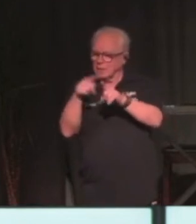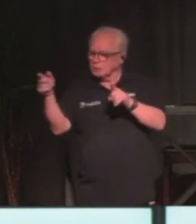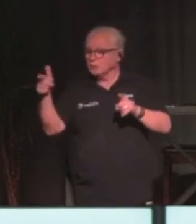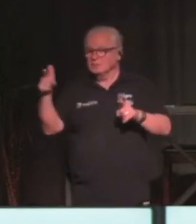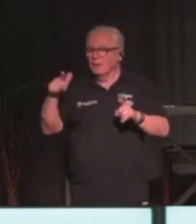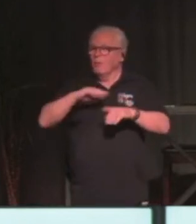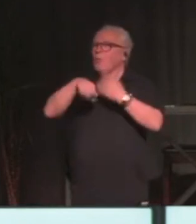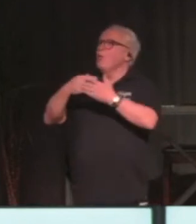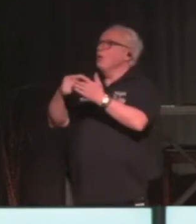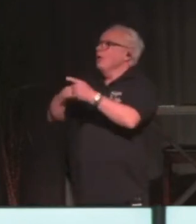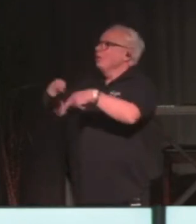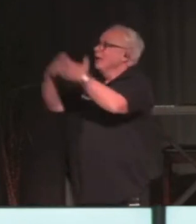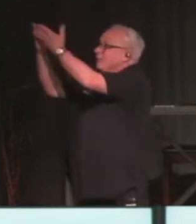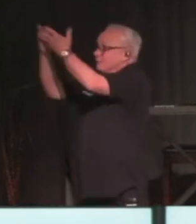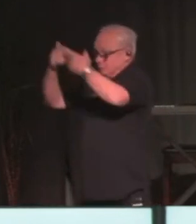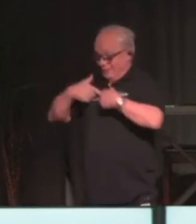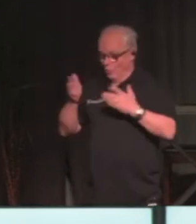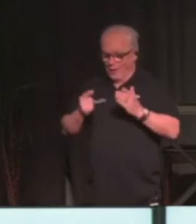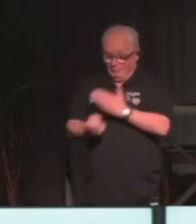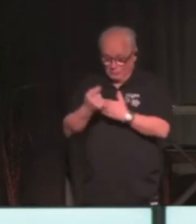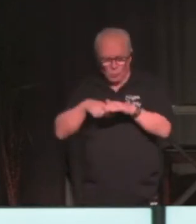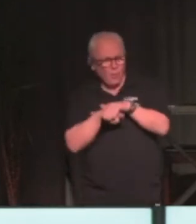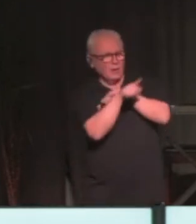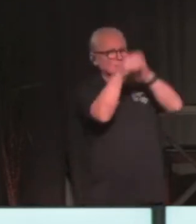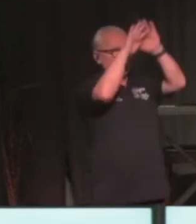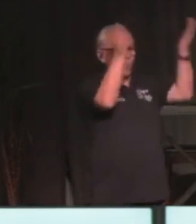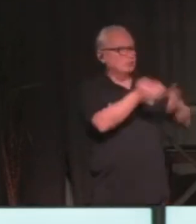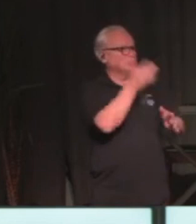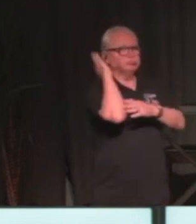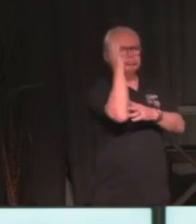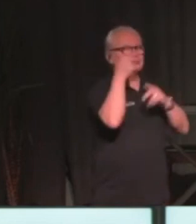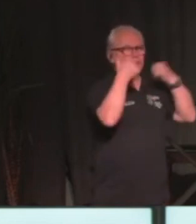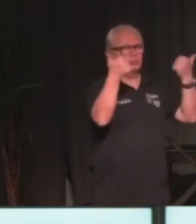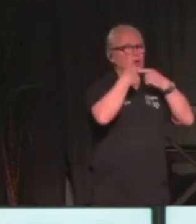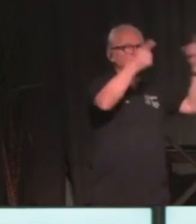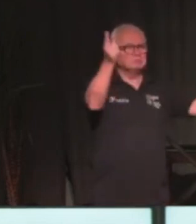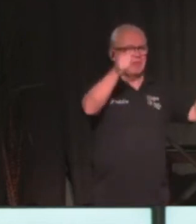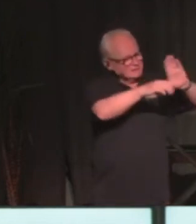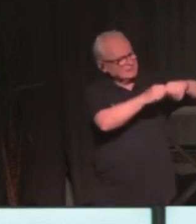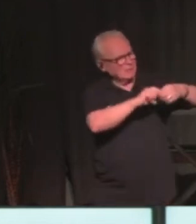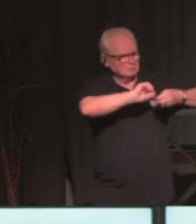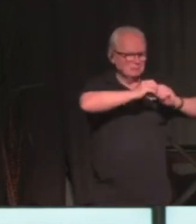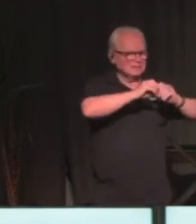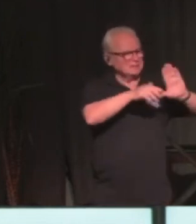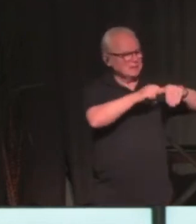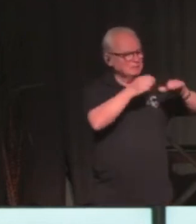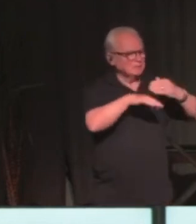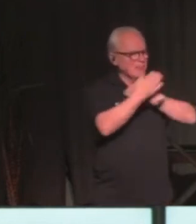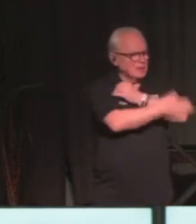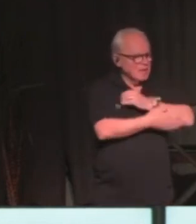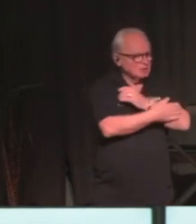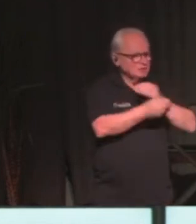Therefore, go into all the world, preach the gospel, disciple the nations, teach them what I taught